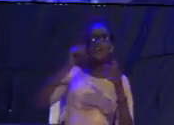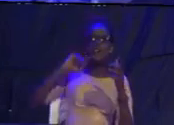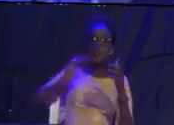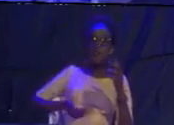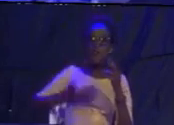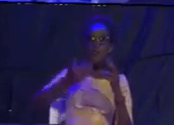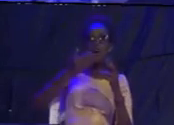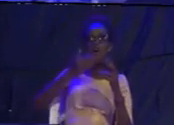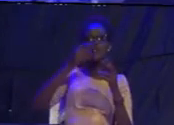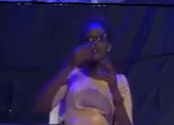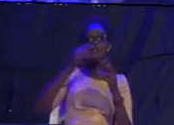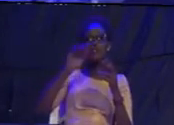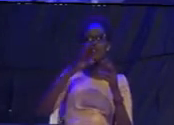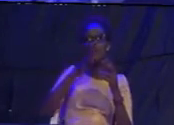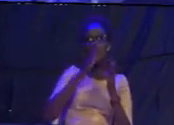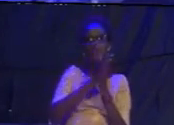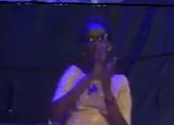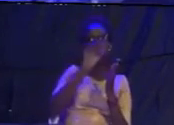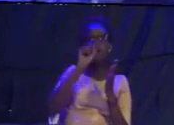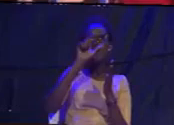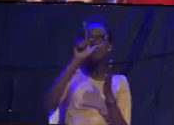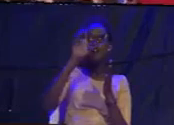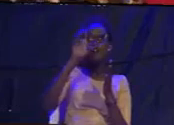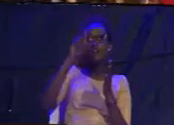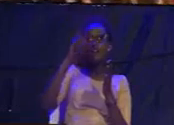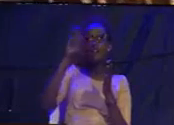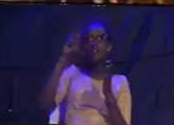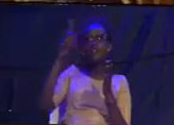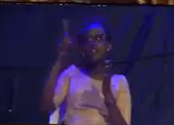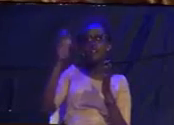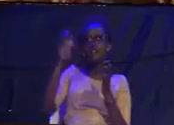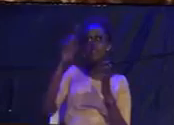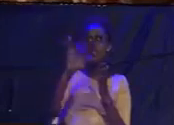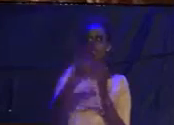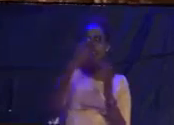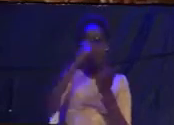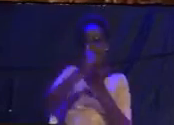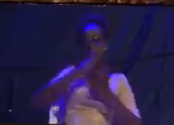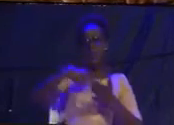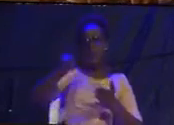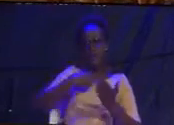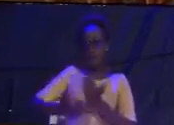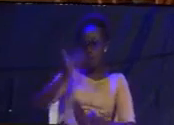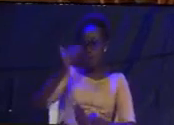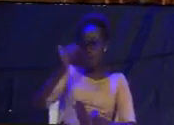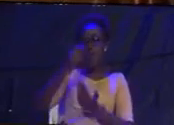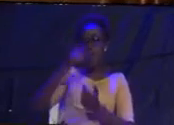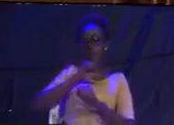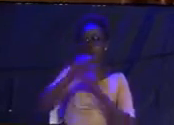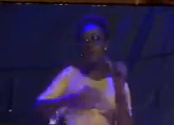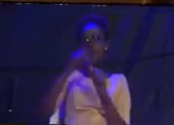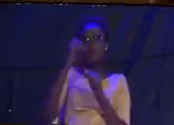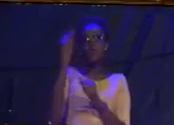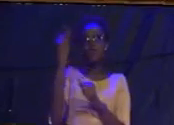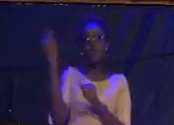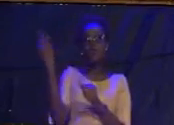Paul talks about it in the book of Romans and says, take my greetings to the mother of Alexander. She's the one who mentored